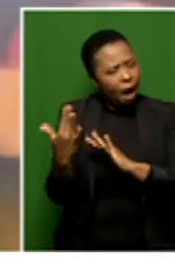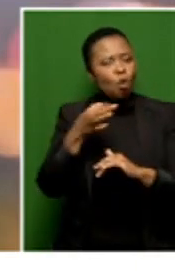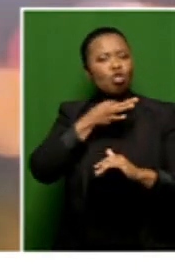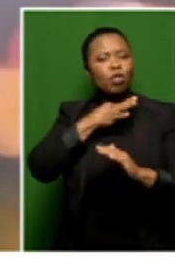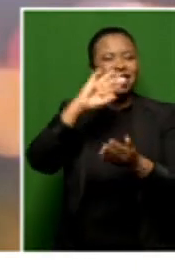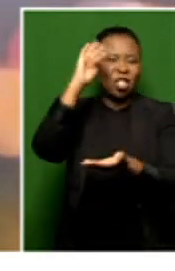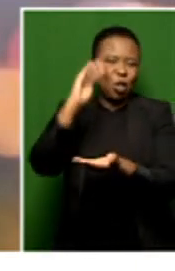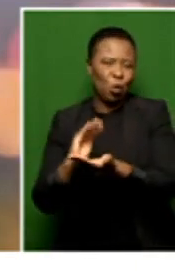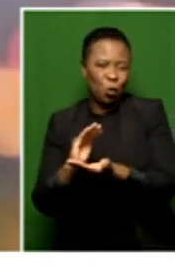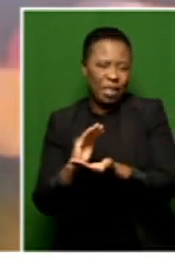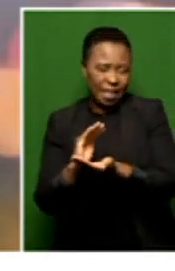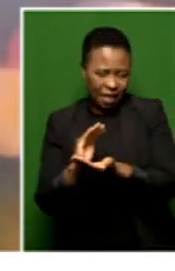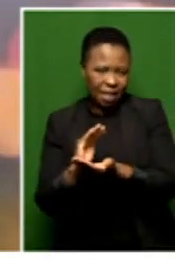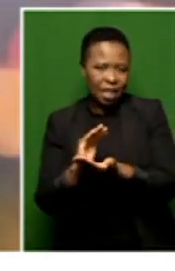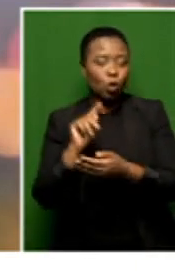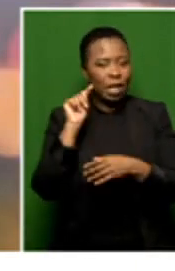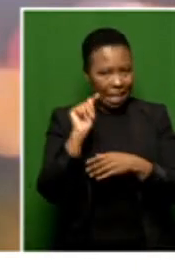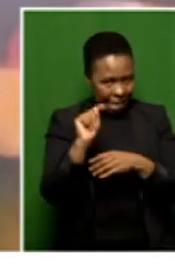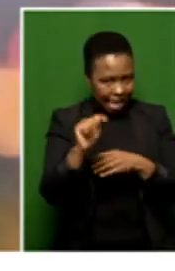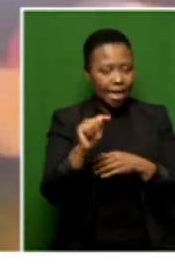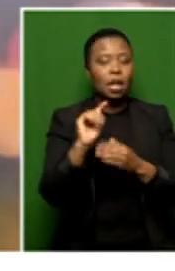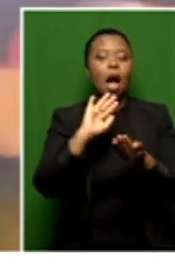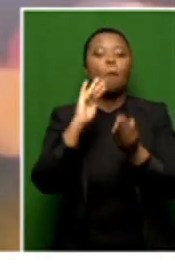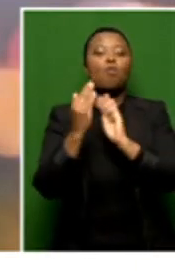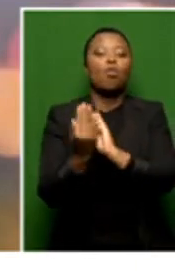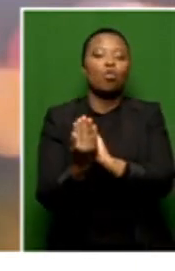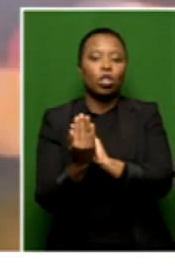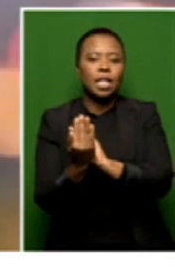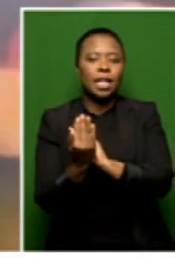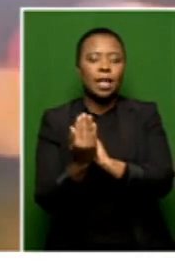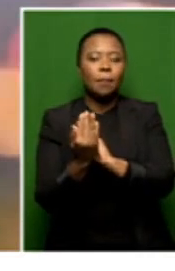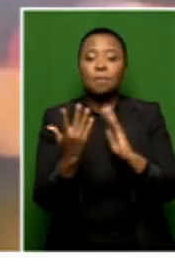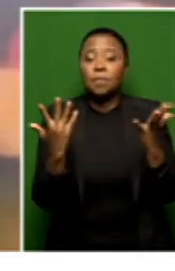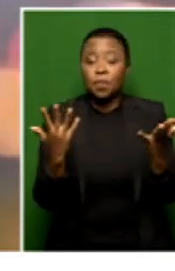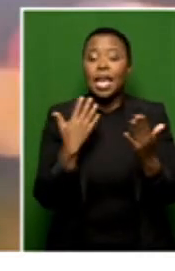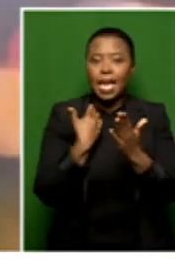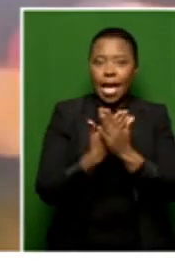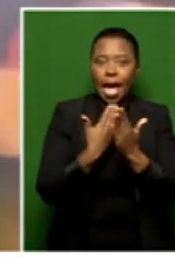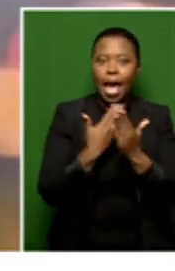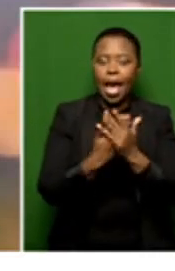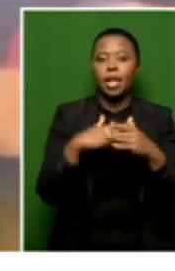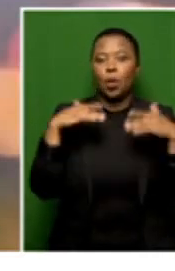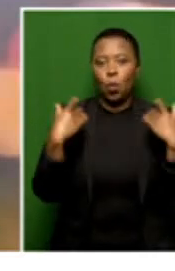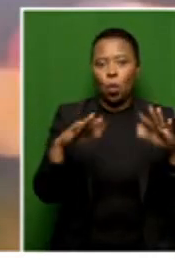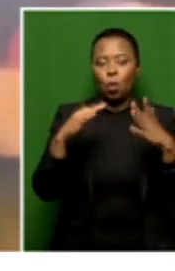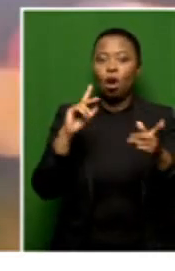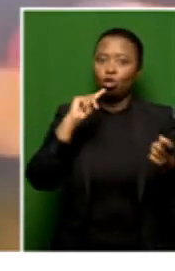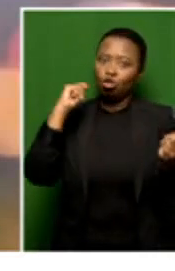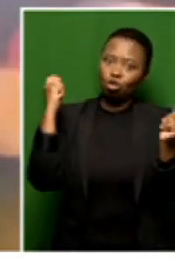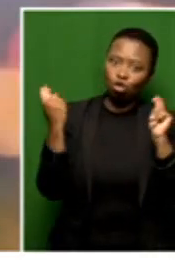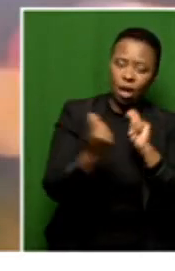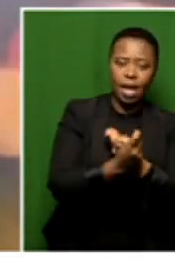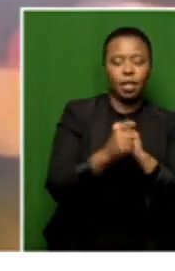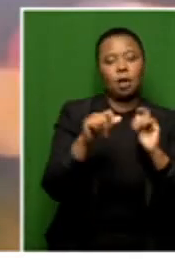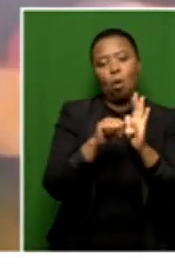risk. And it's that approach that's going to make a seismic or significant change. But it does, even in